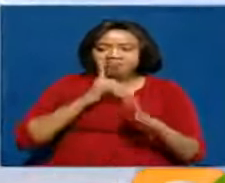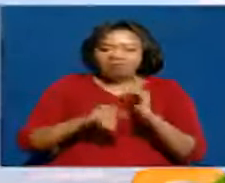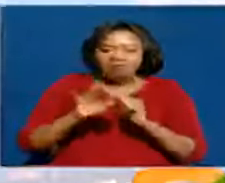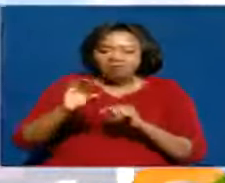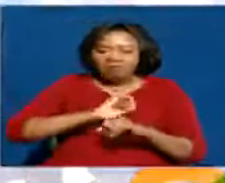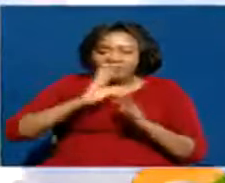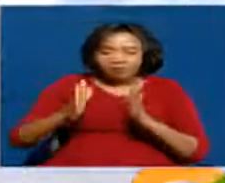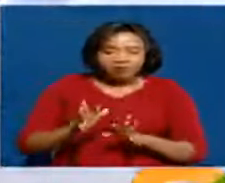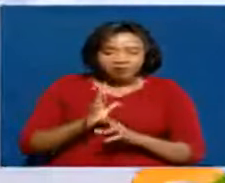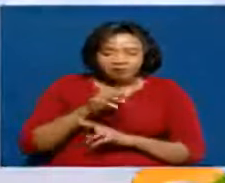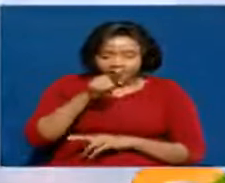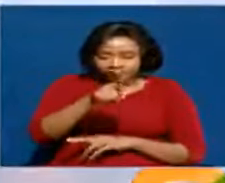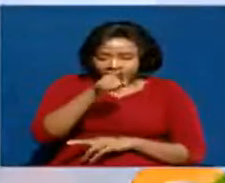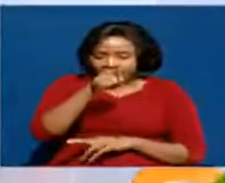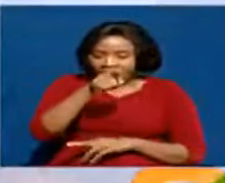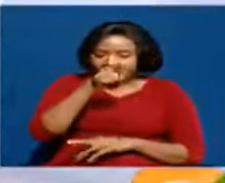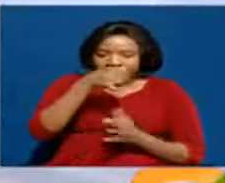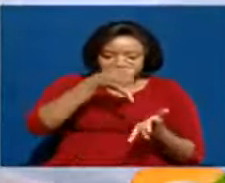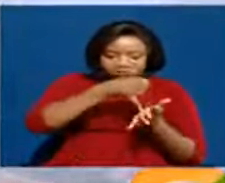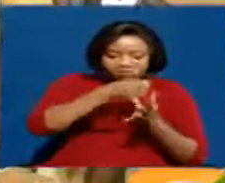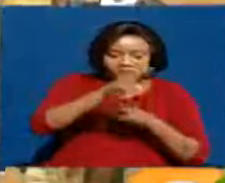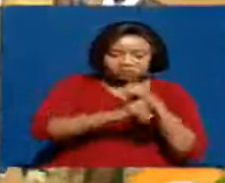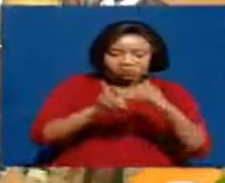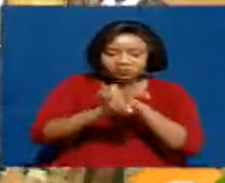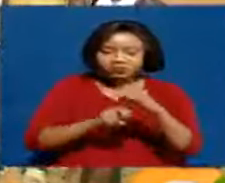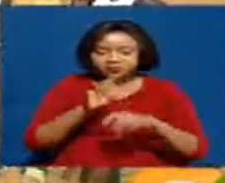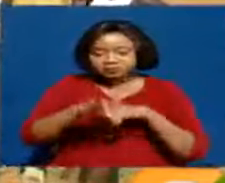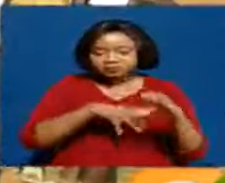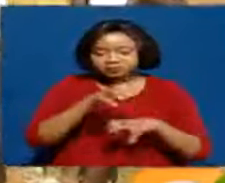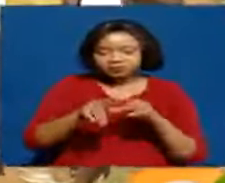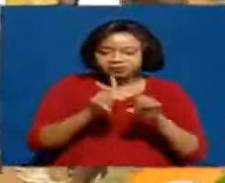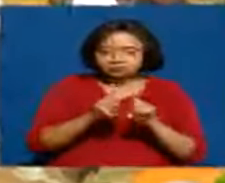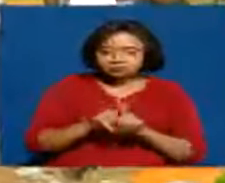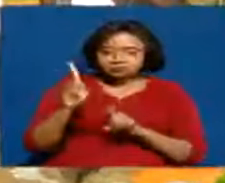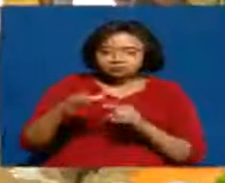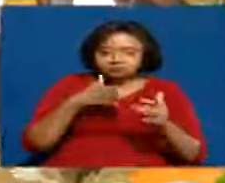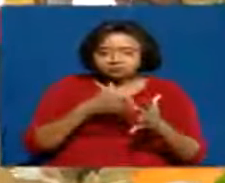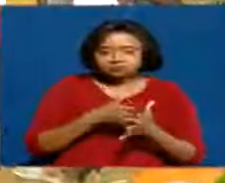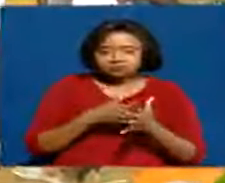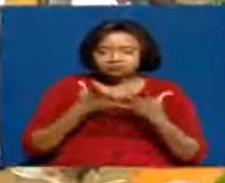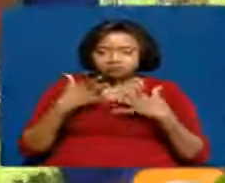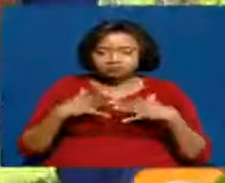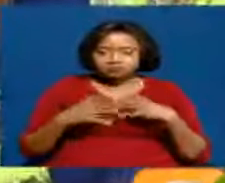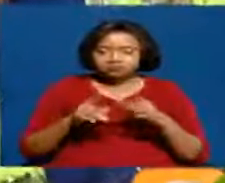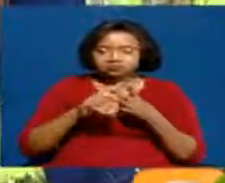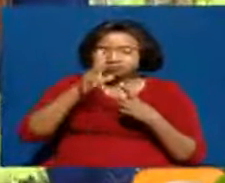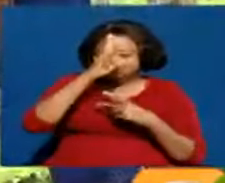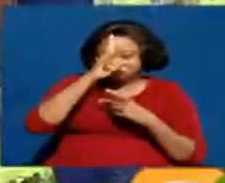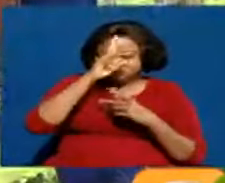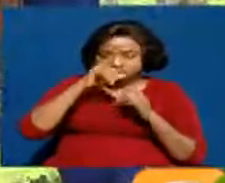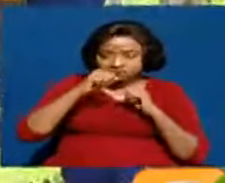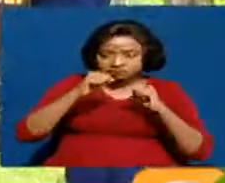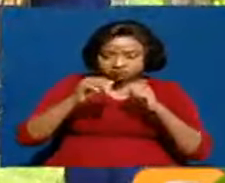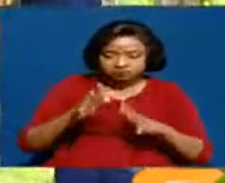owners are behind livestock theft in their area. The hostile mob blocking residents, firefighters and police officers